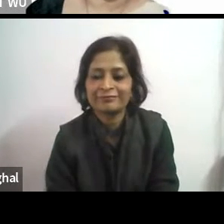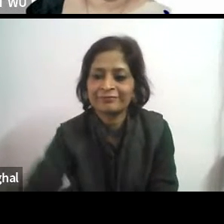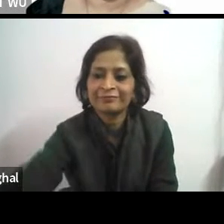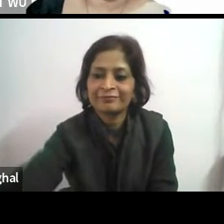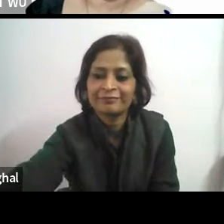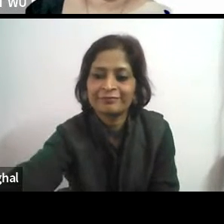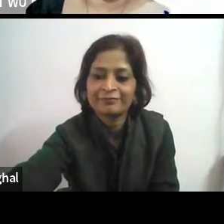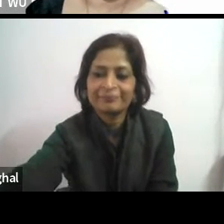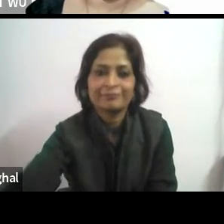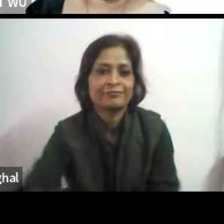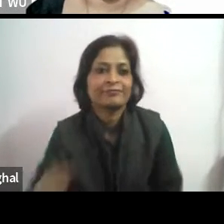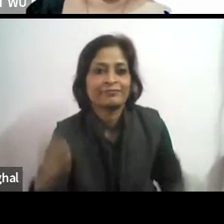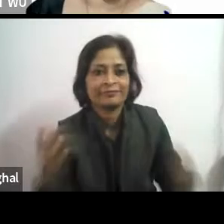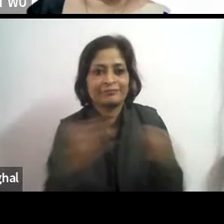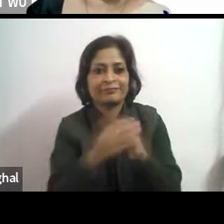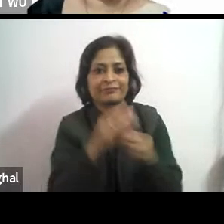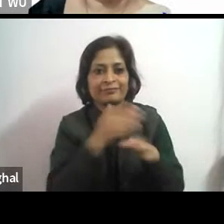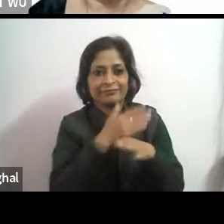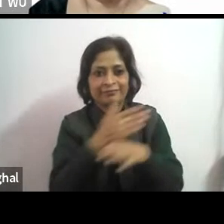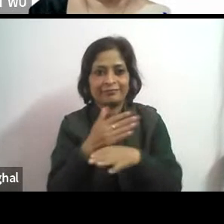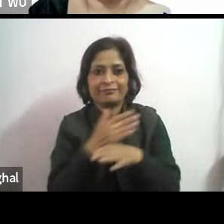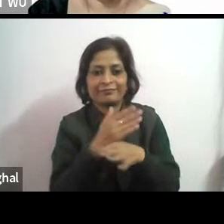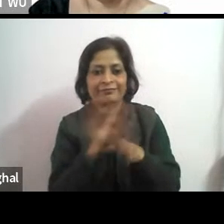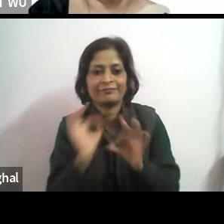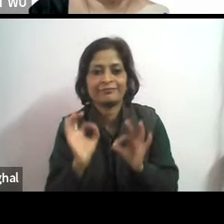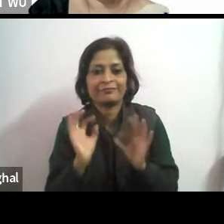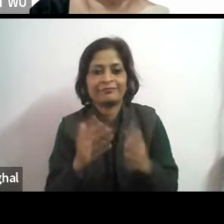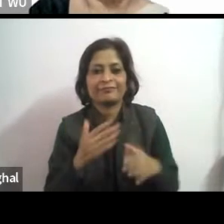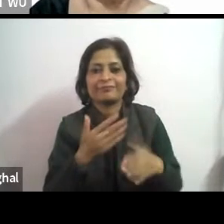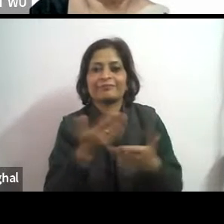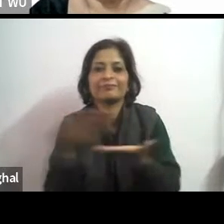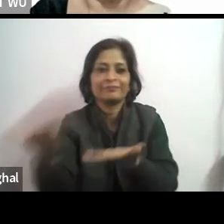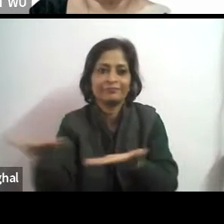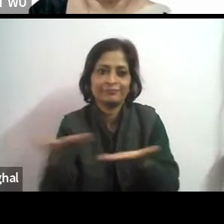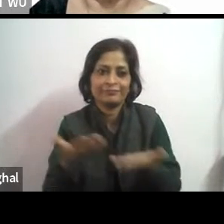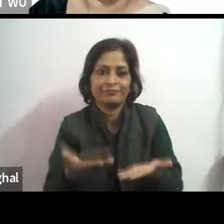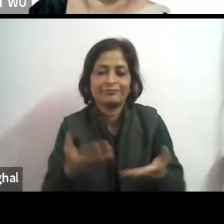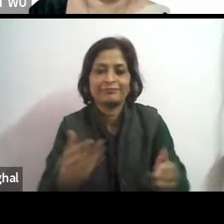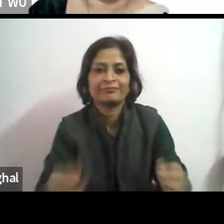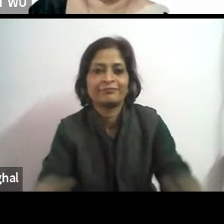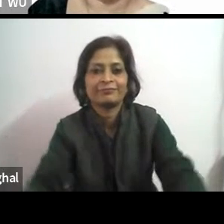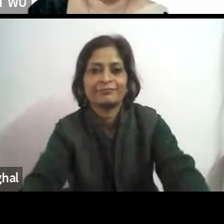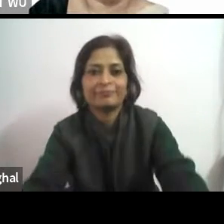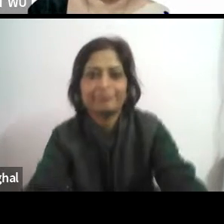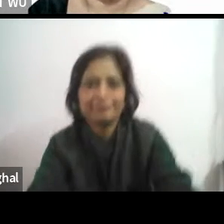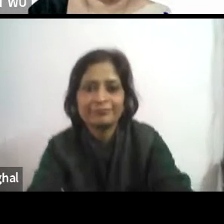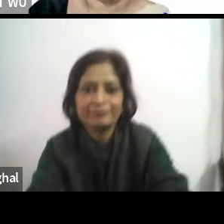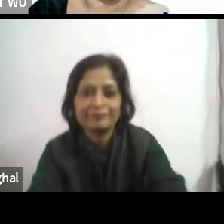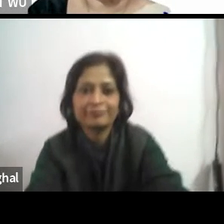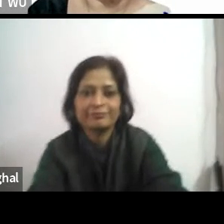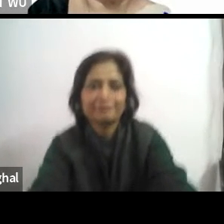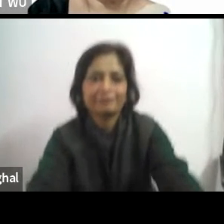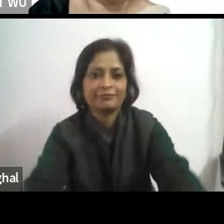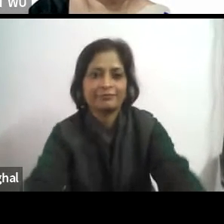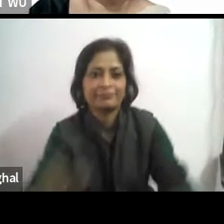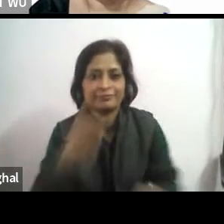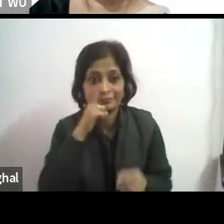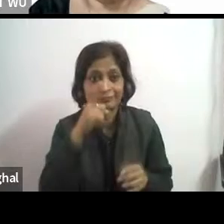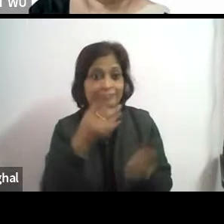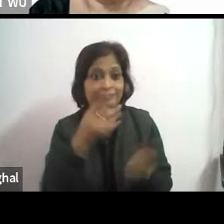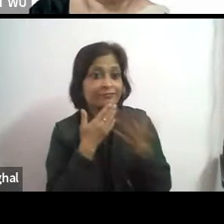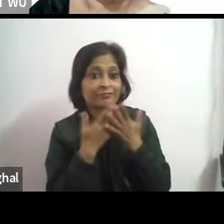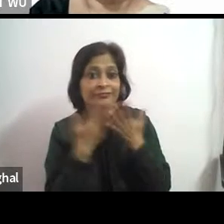sharing with us across the global scenario. Welcome, sir. Thank you. Thank you very much for that kind